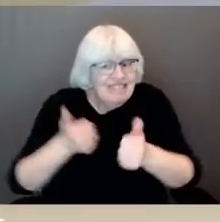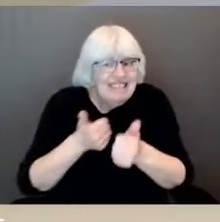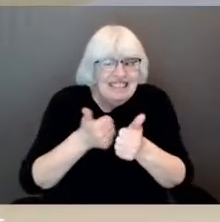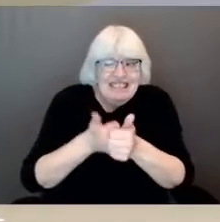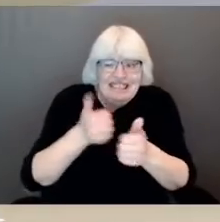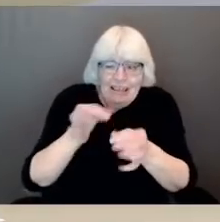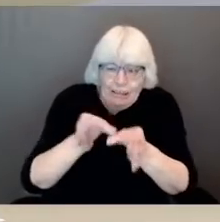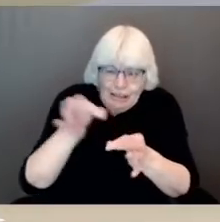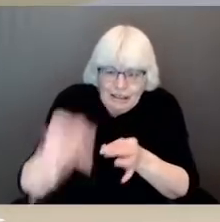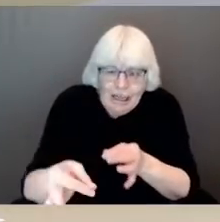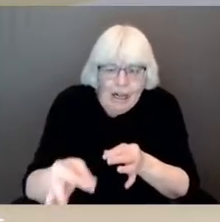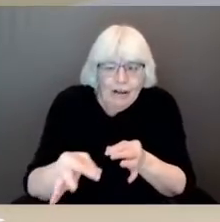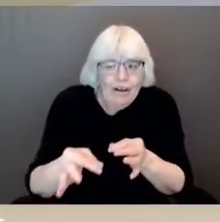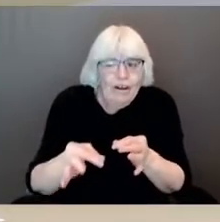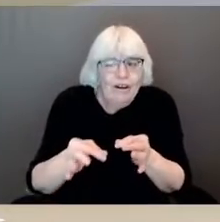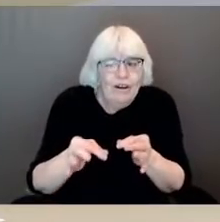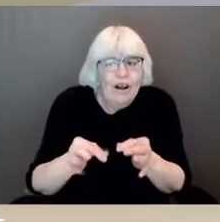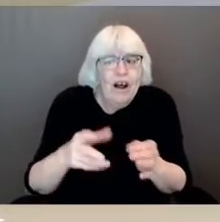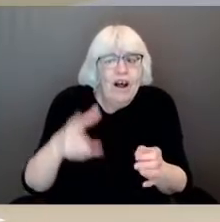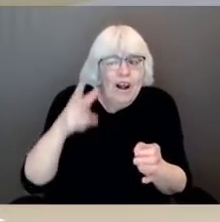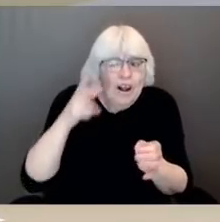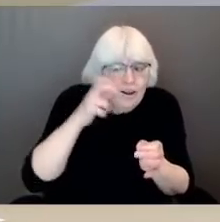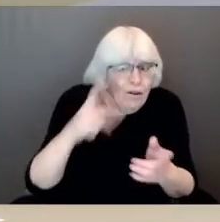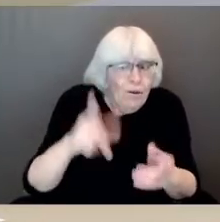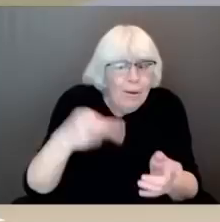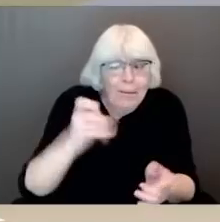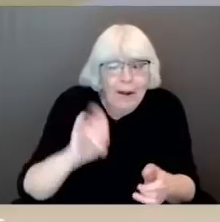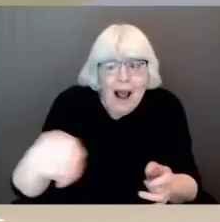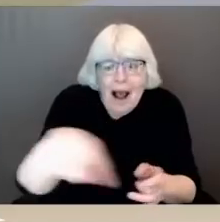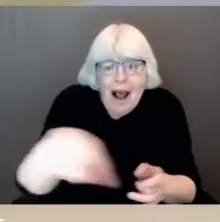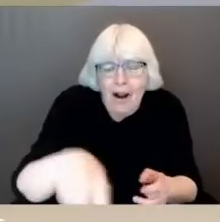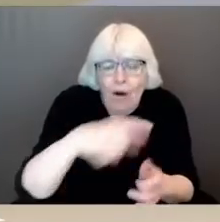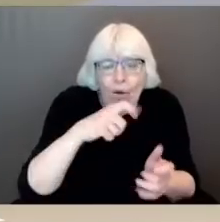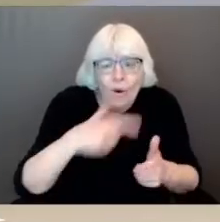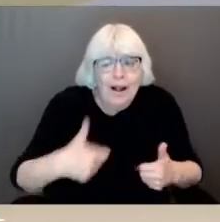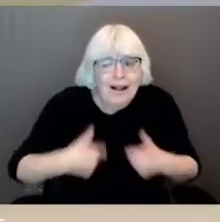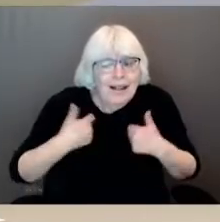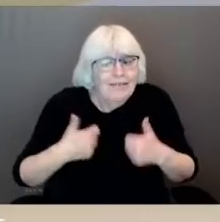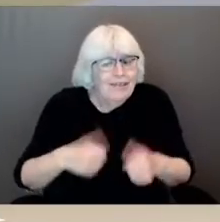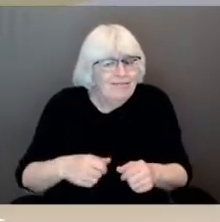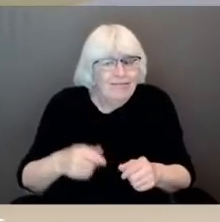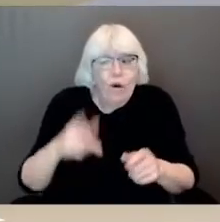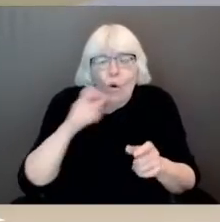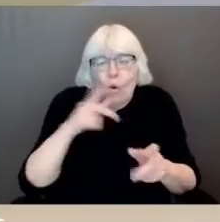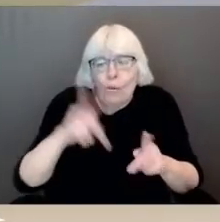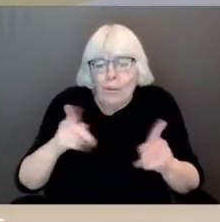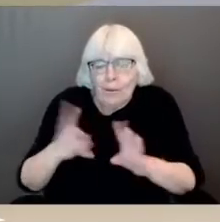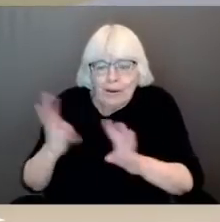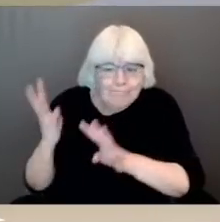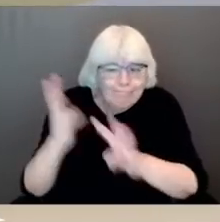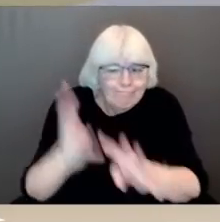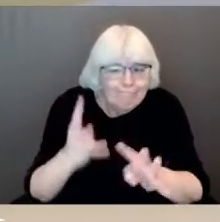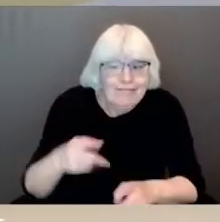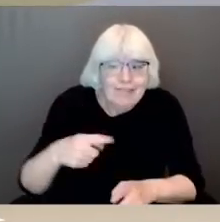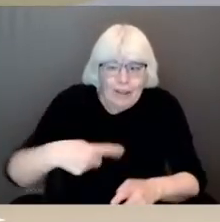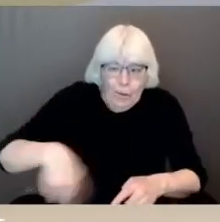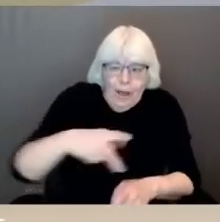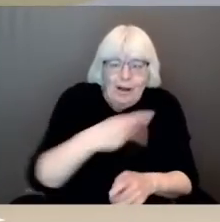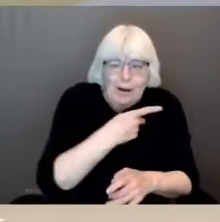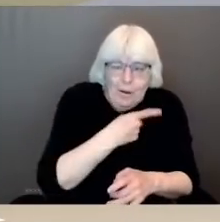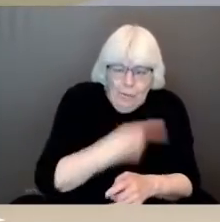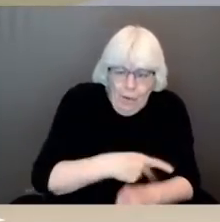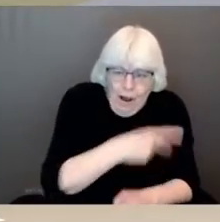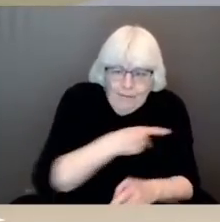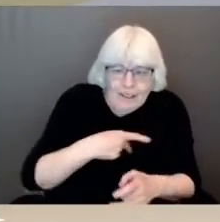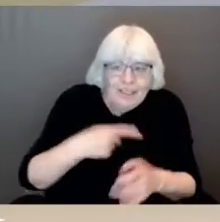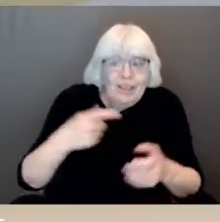also dedicated lanes for high-sided vehicles. We have been testing truck drivers at the points of entry